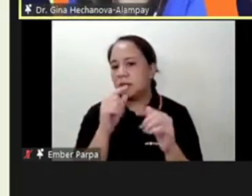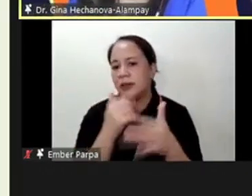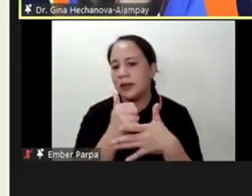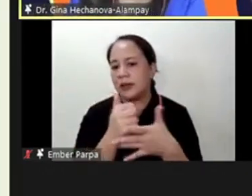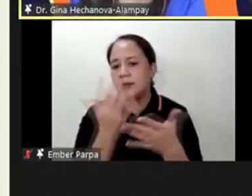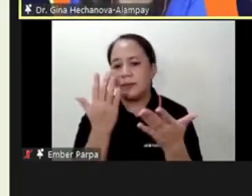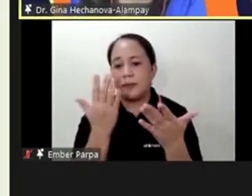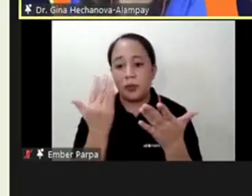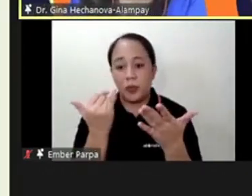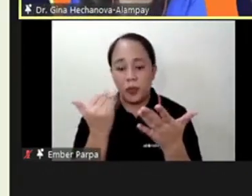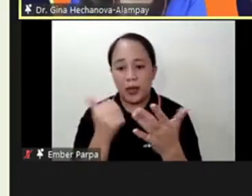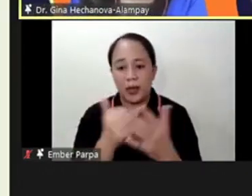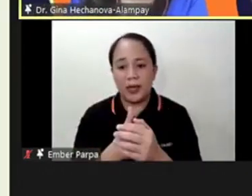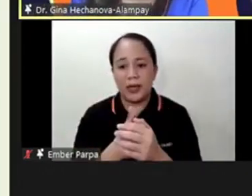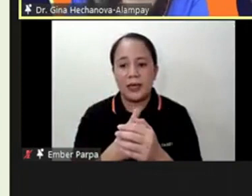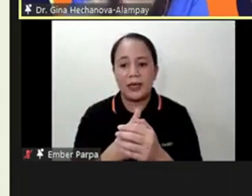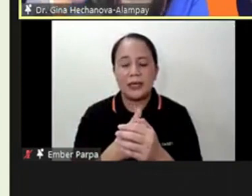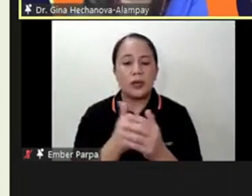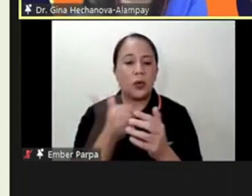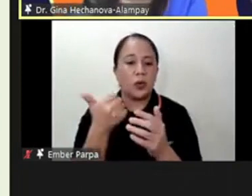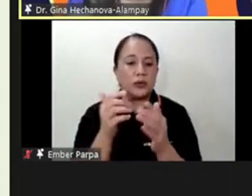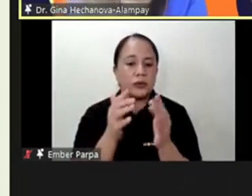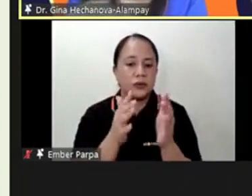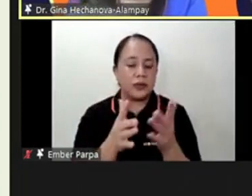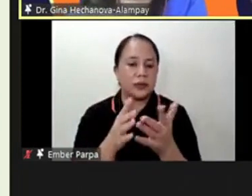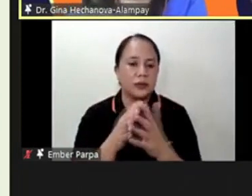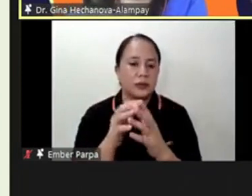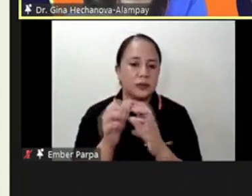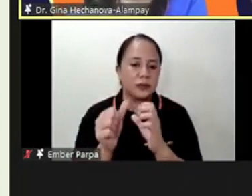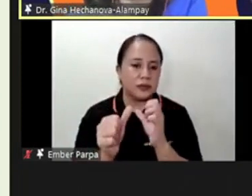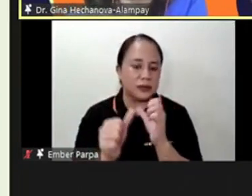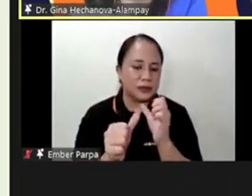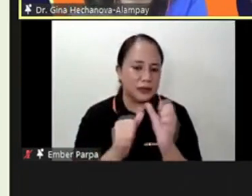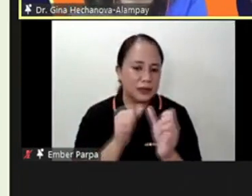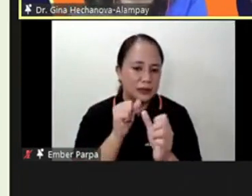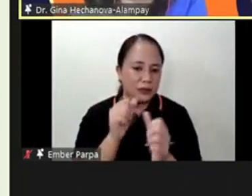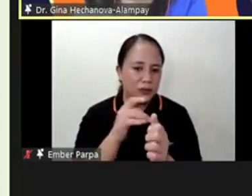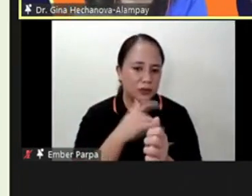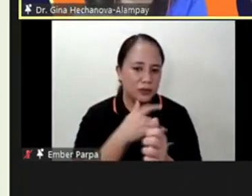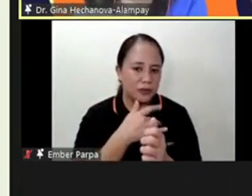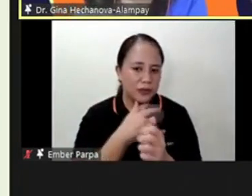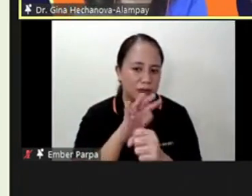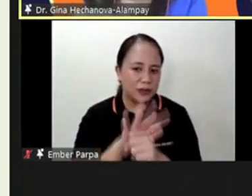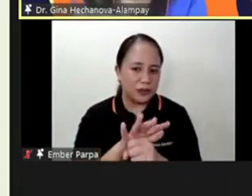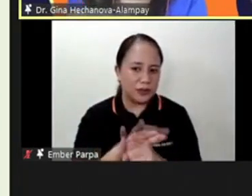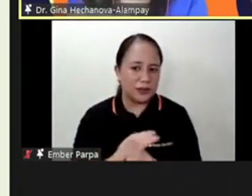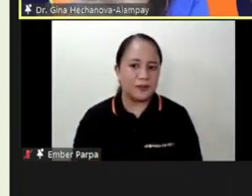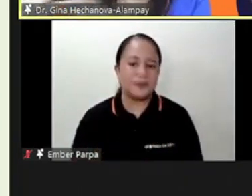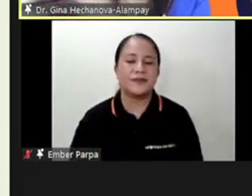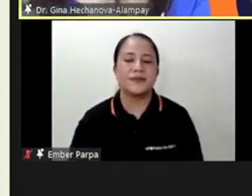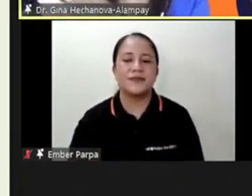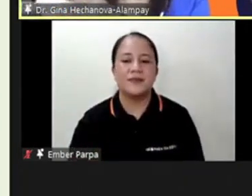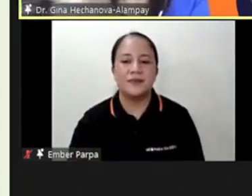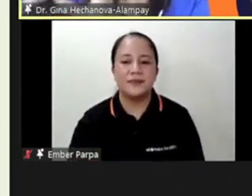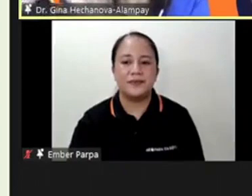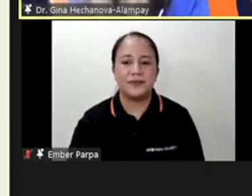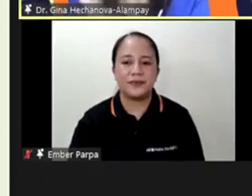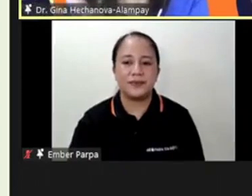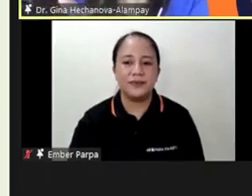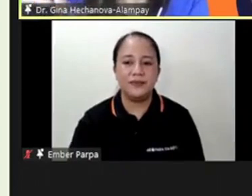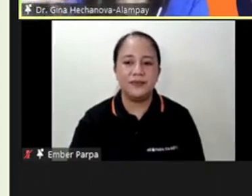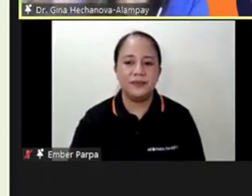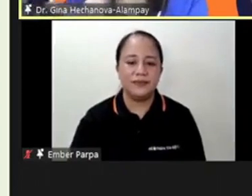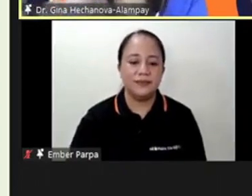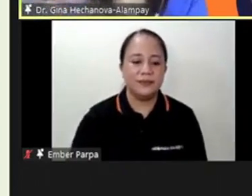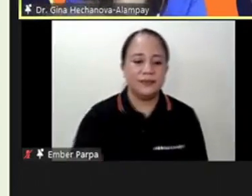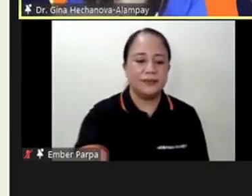maybe the distraction is just a way to deny that we are actually feeling stressed. So to